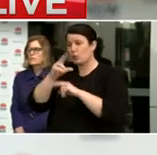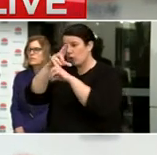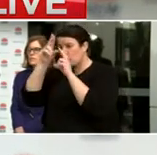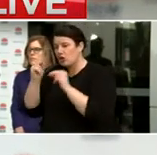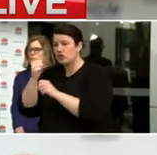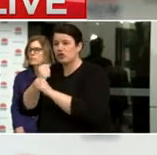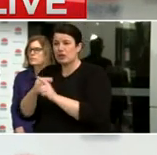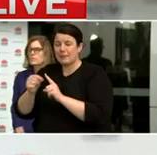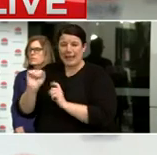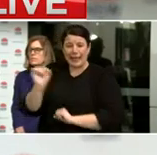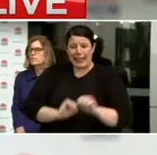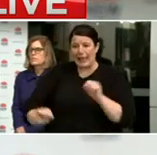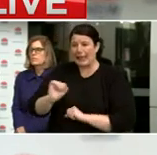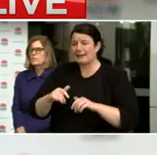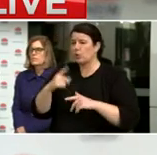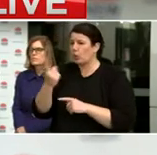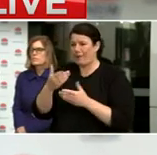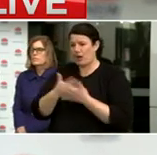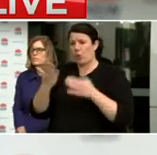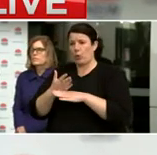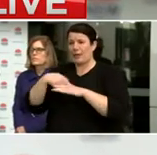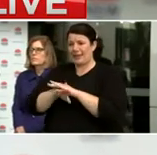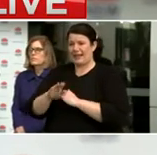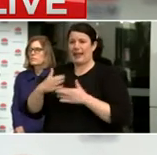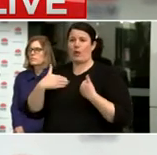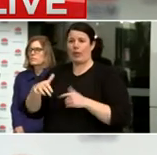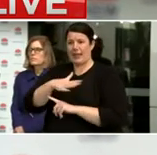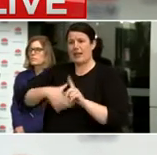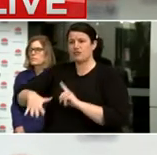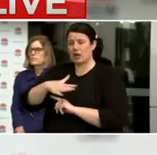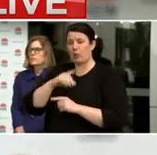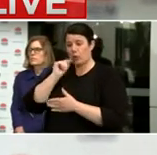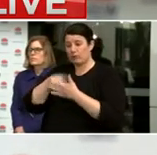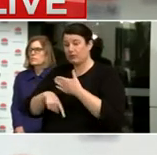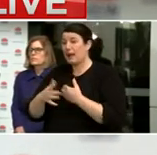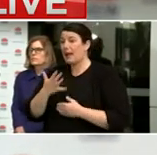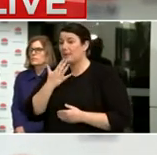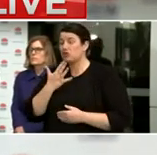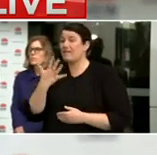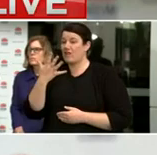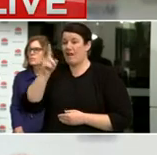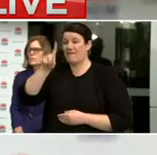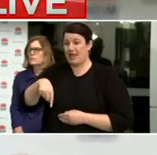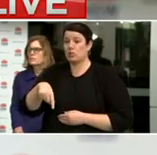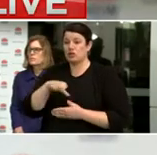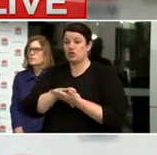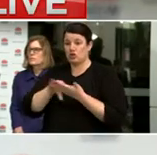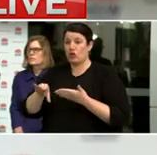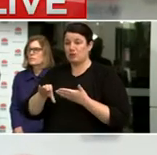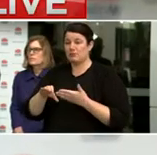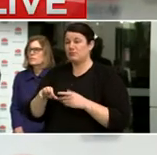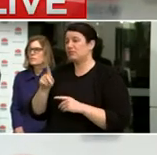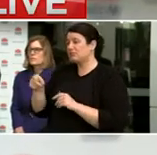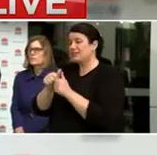whether it's cleaners, doctors, nurses, whatever it be. You're going to cop a $5,000 fine, and I'll ask Deputy Commissioner Warboys to comment on that